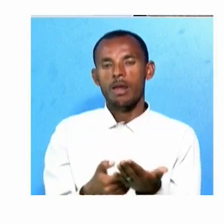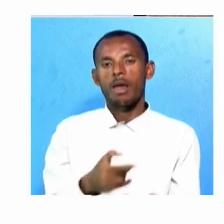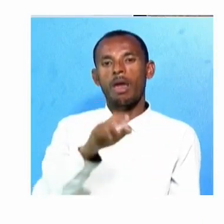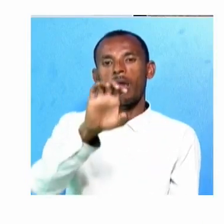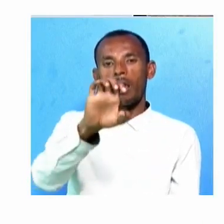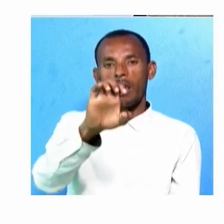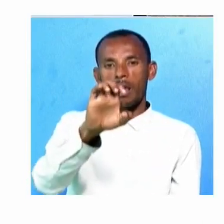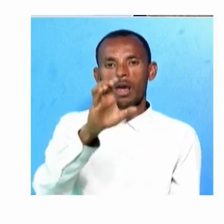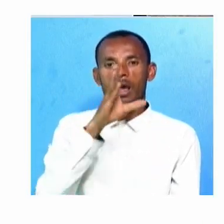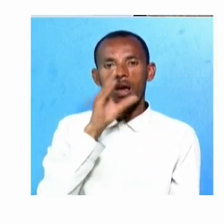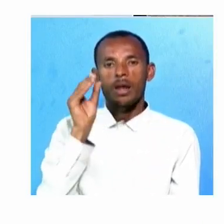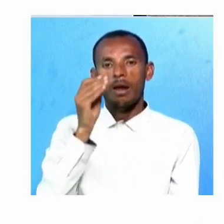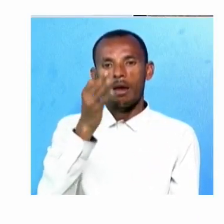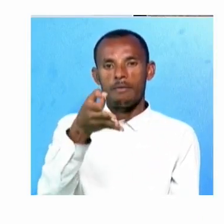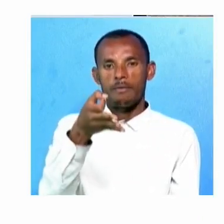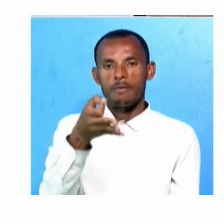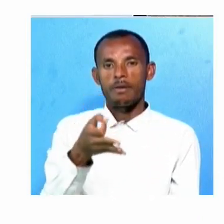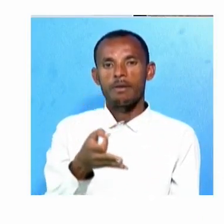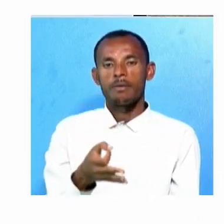E and